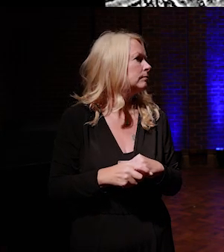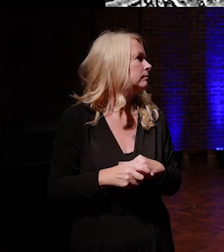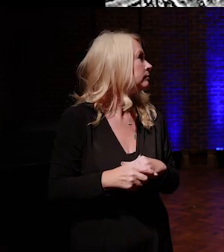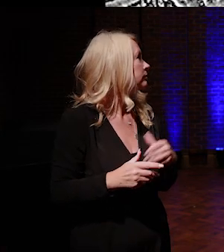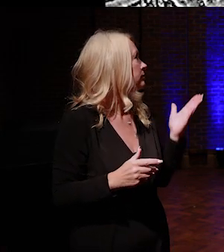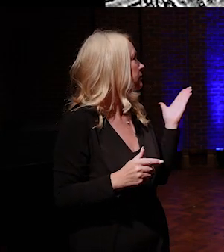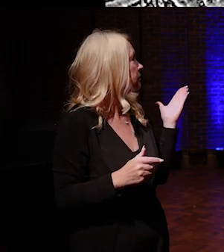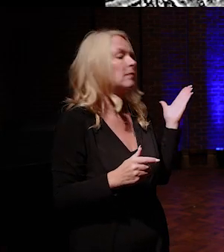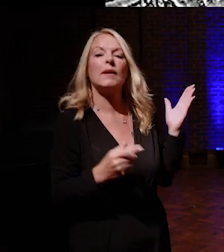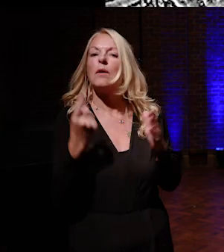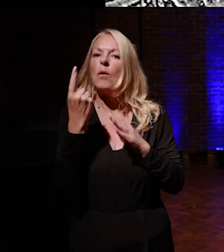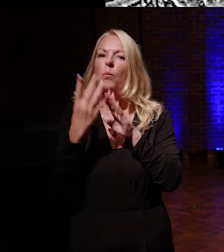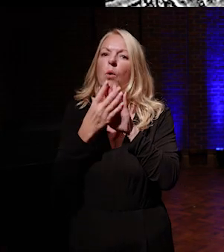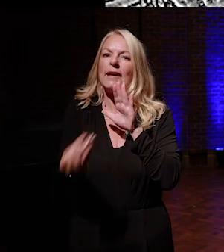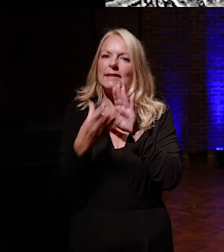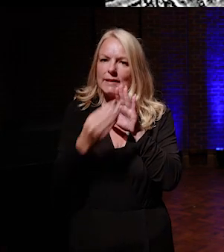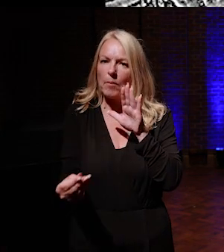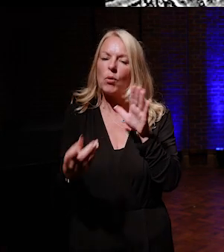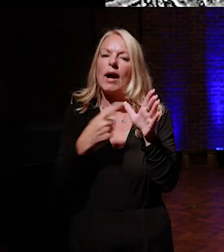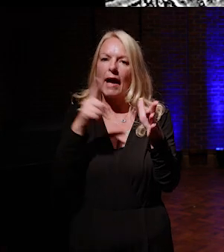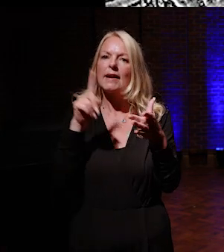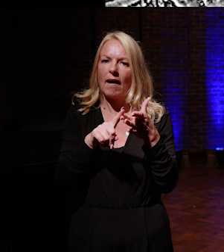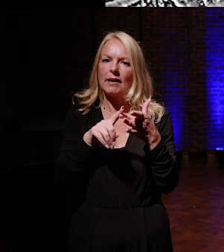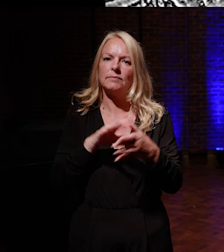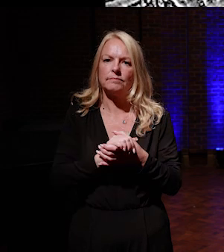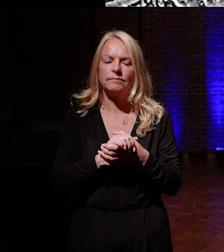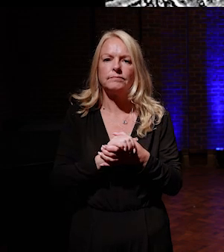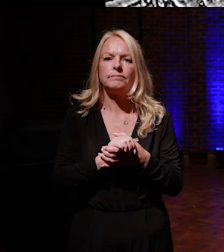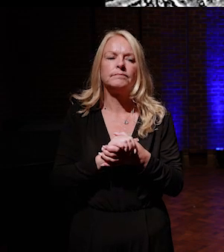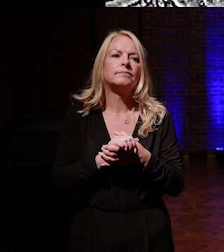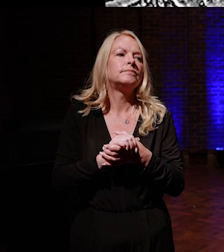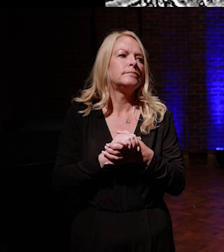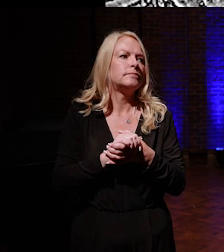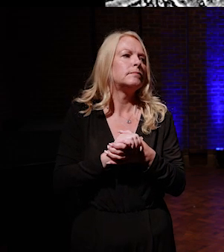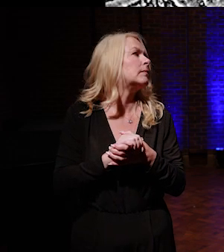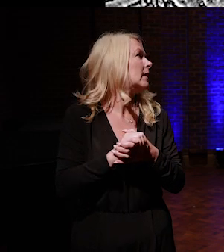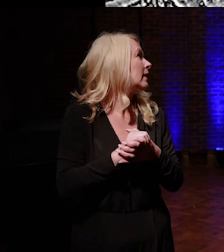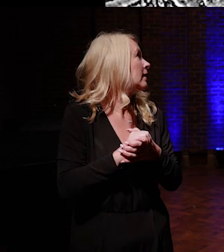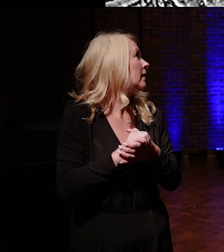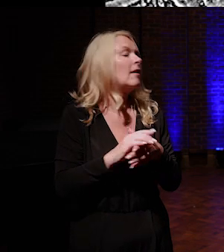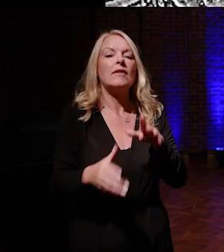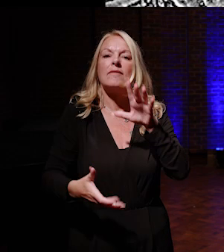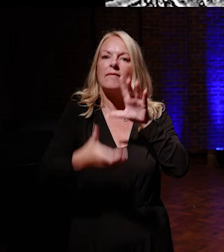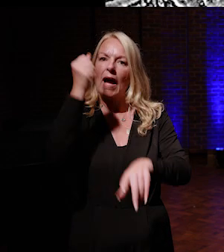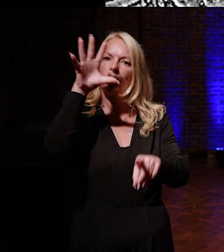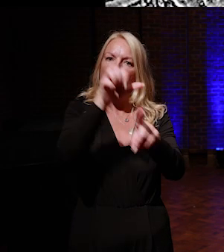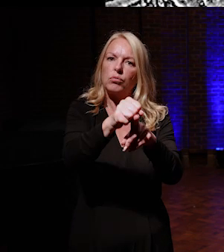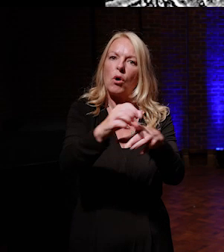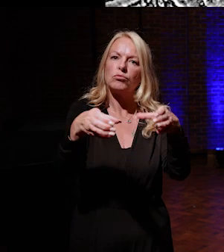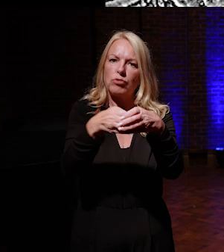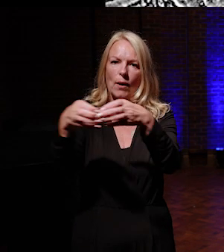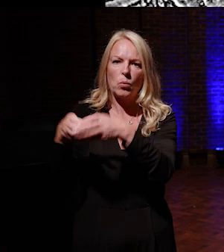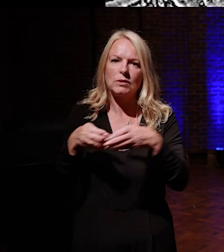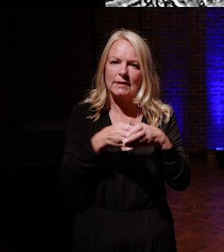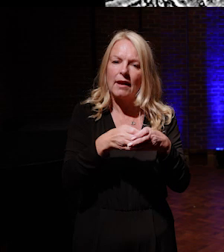Here's one of the examples of an area where the AI got really excited. The AI found a round house. And